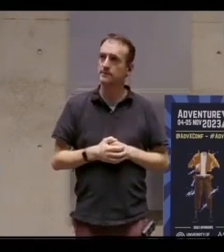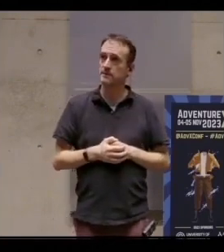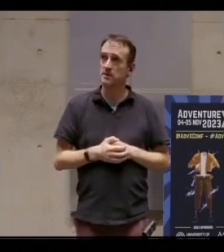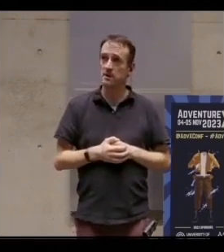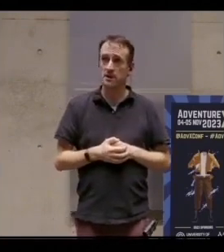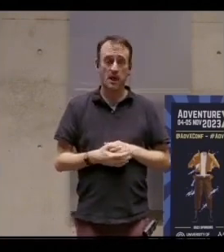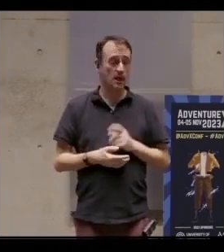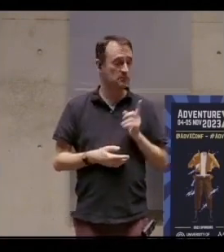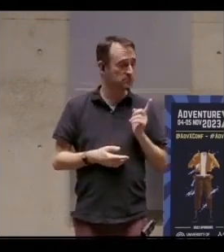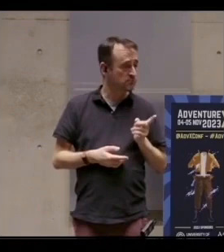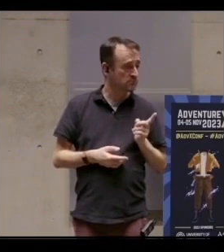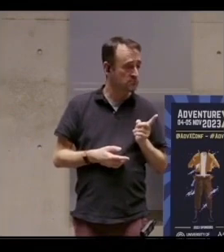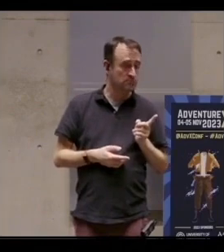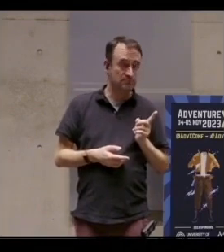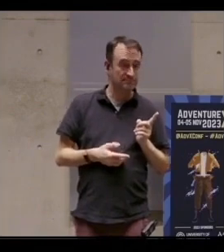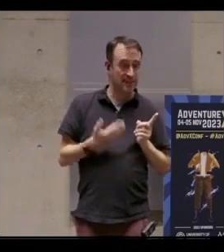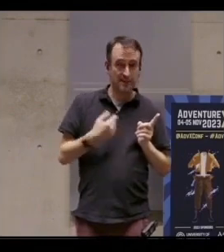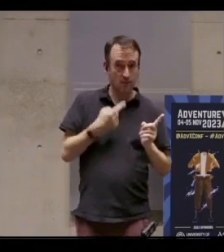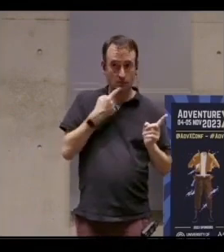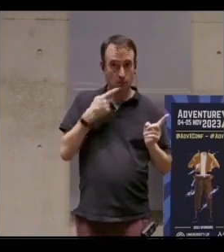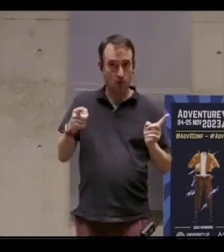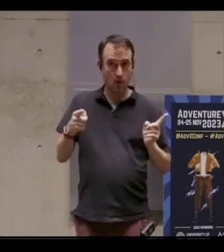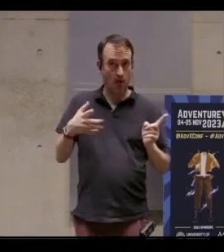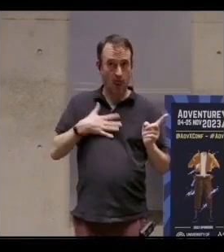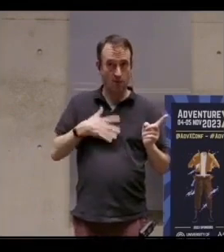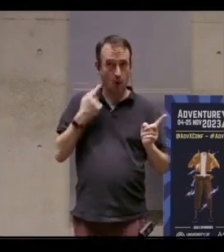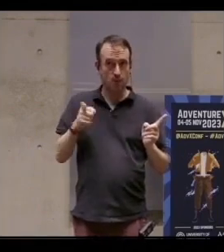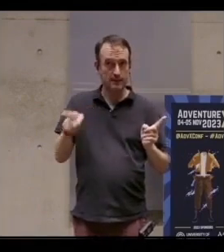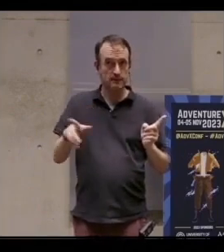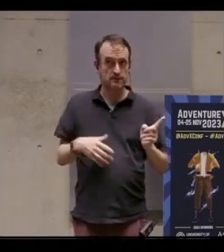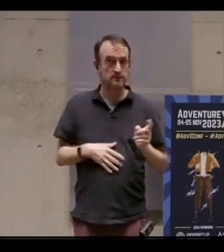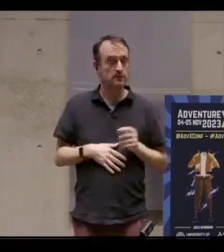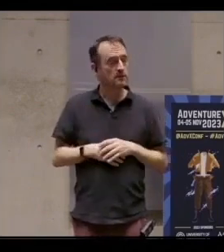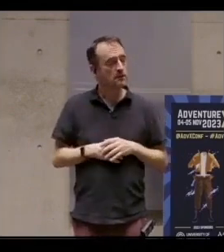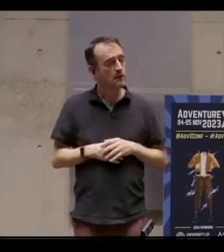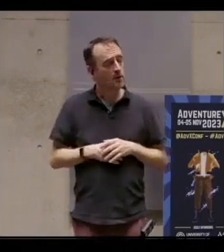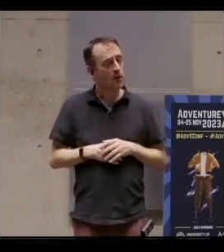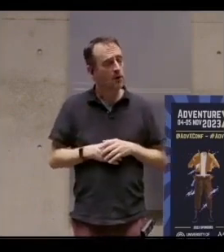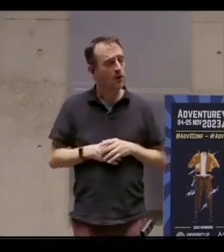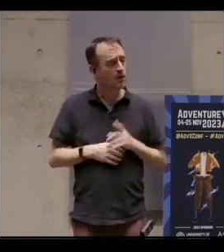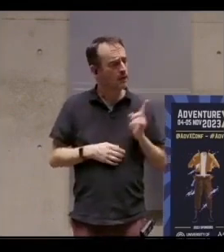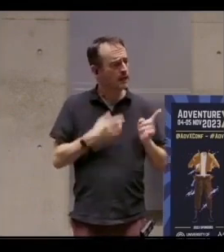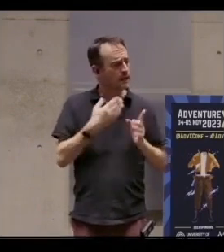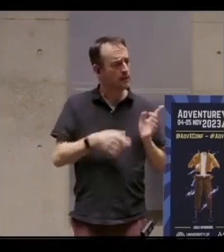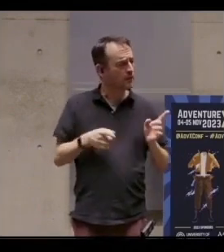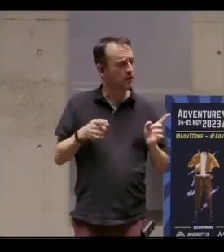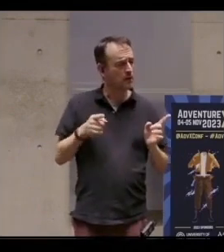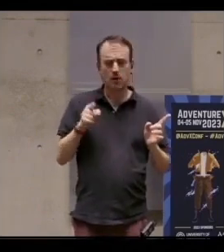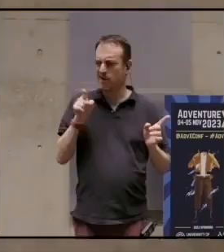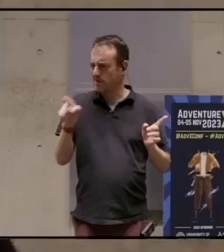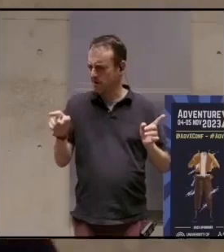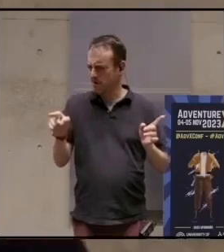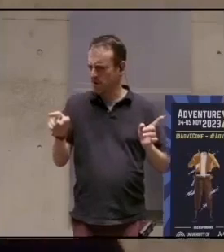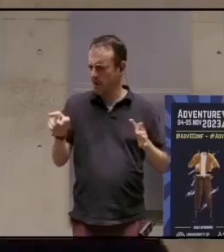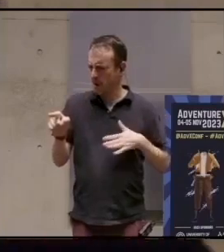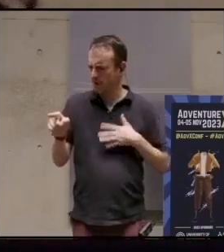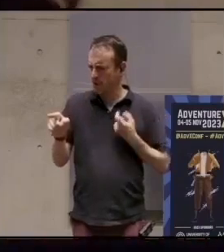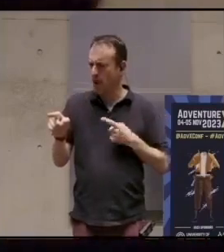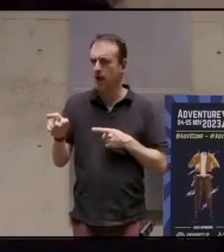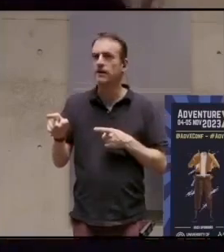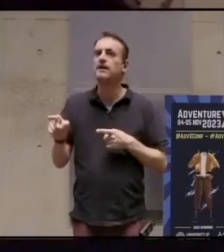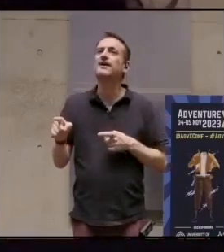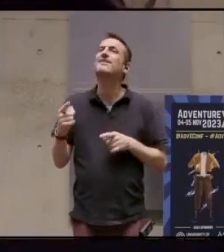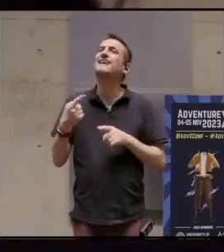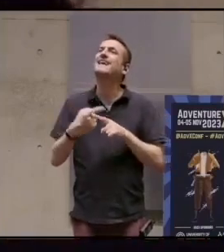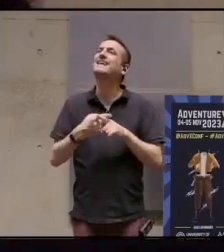He never told her he loved only her. He never told her he loved only her. He never, you get the idea, like English isn't a tonal